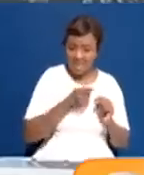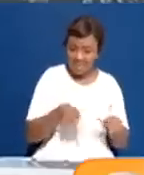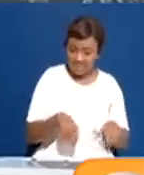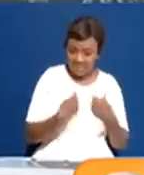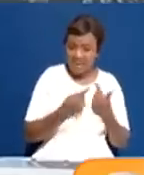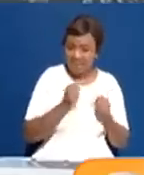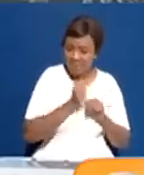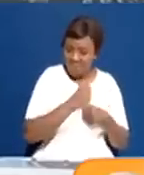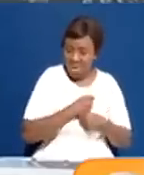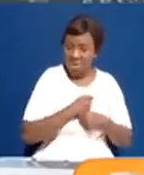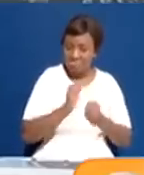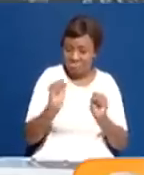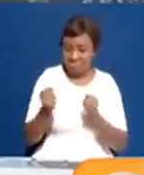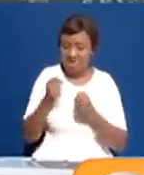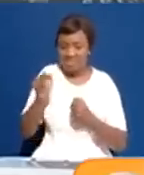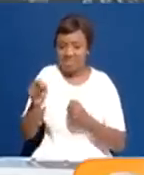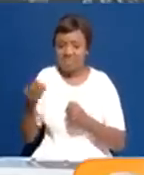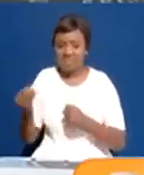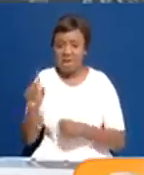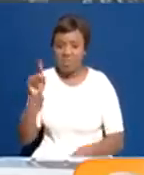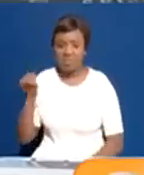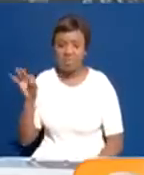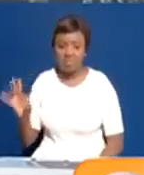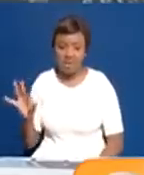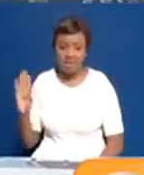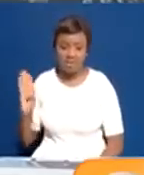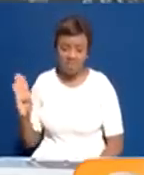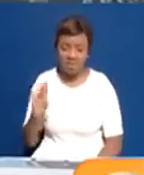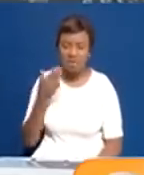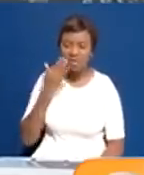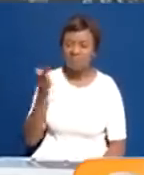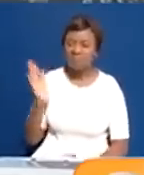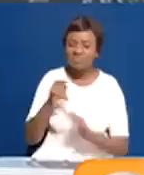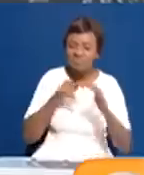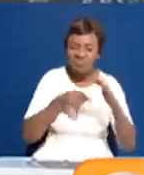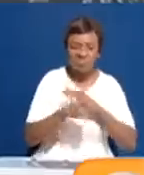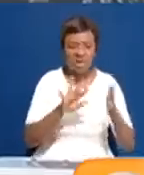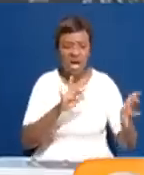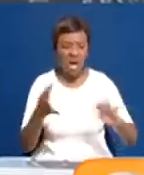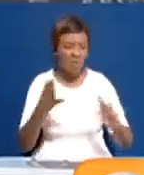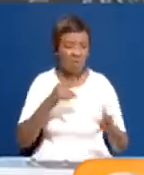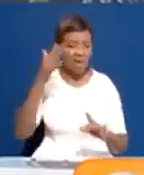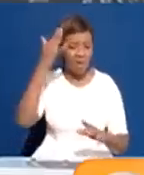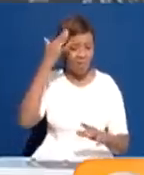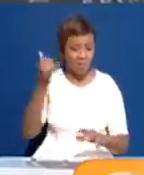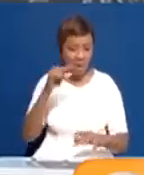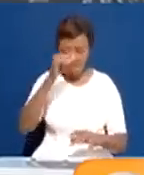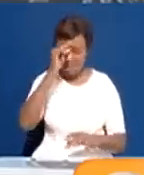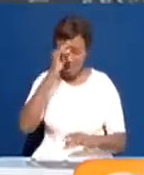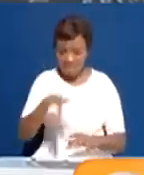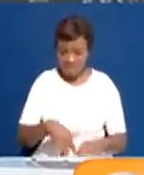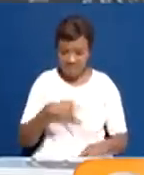recent past. Now, Laura Otieno recently gained access to the shipyard and tells us why the government believes that investments